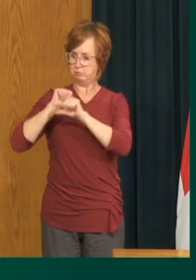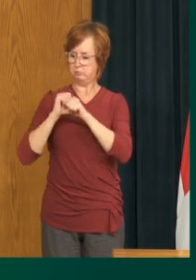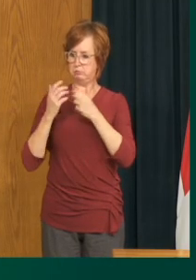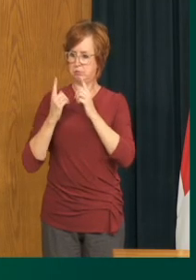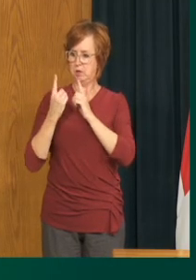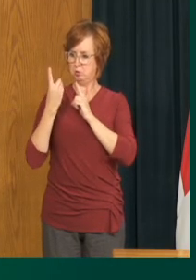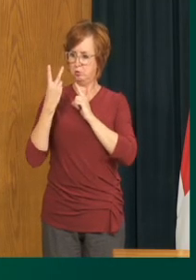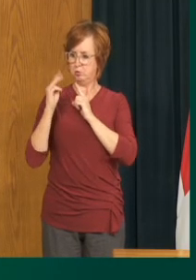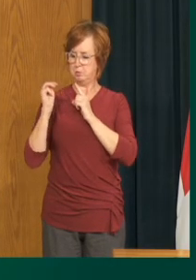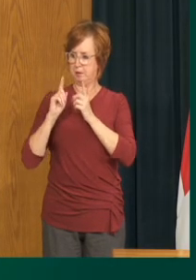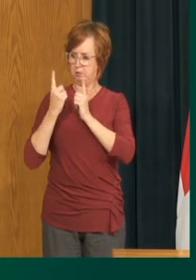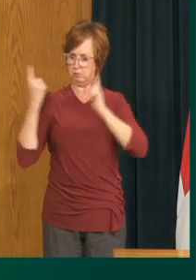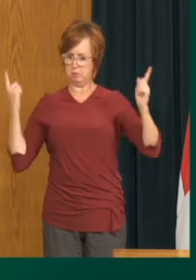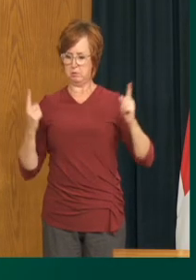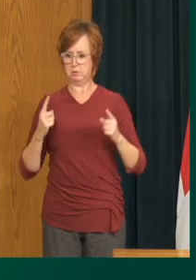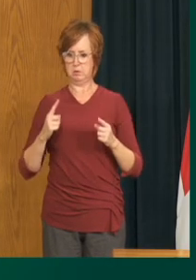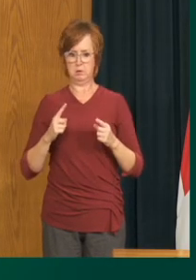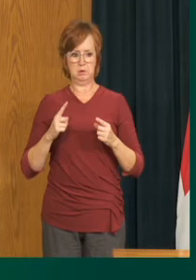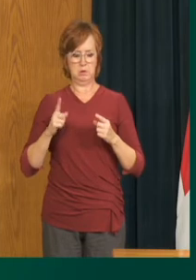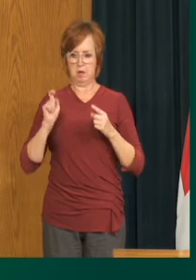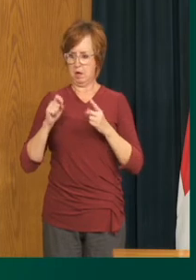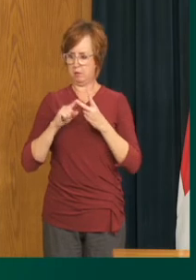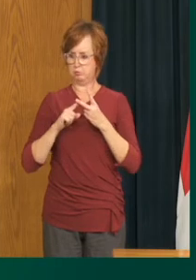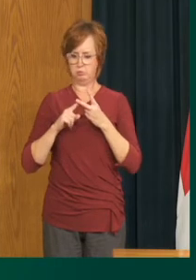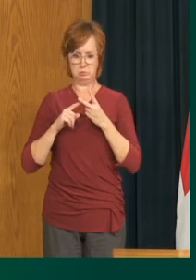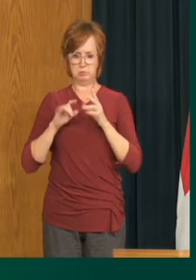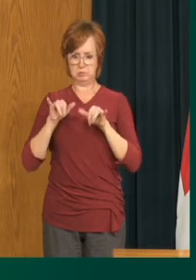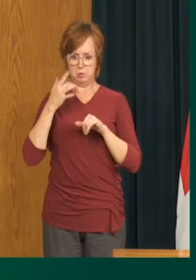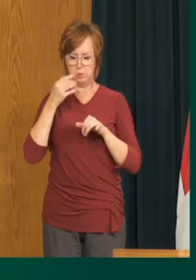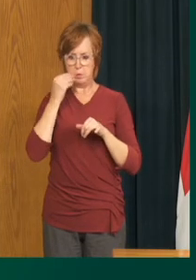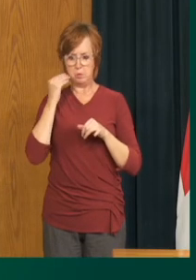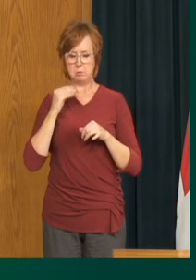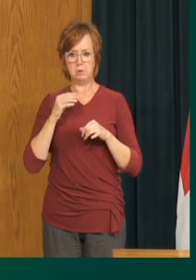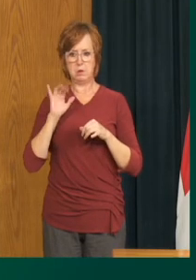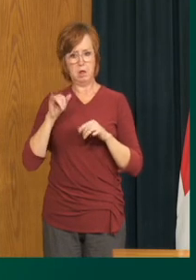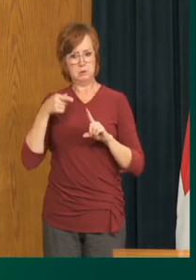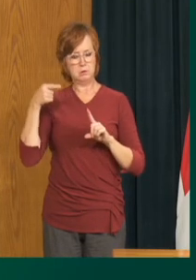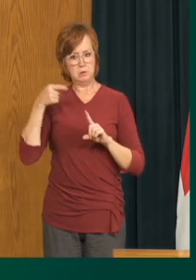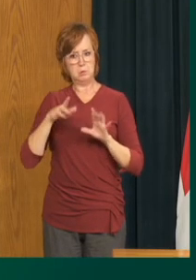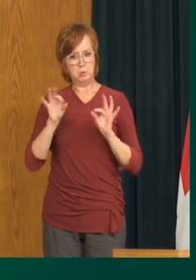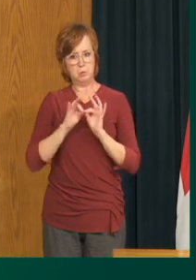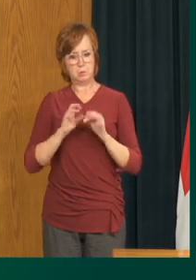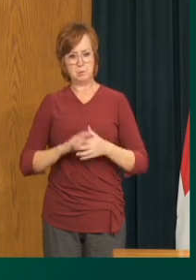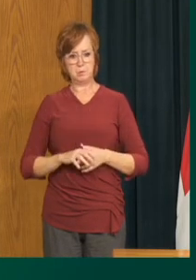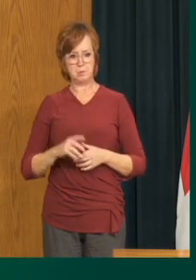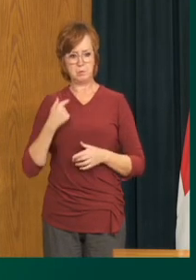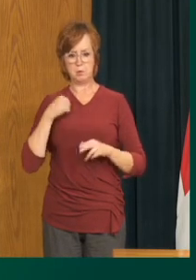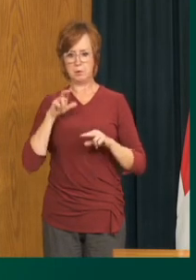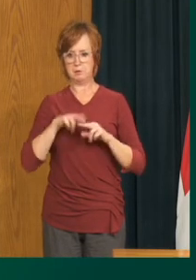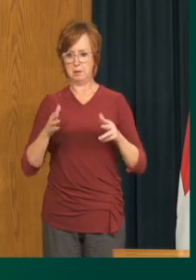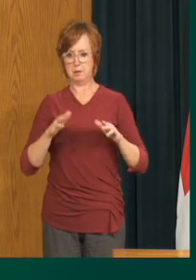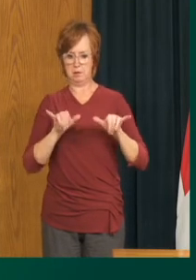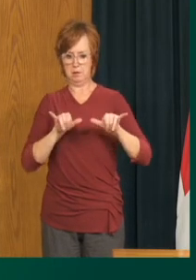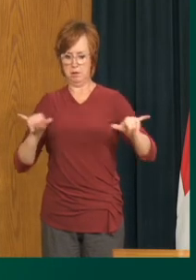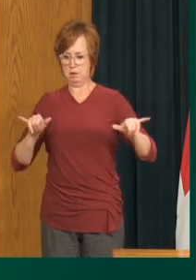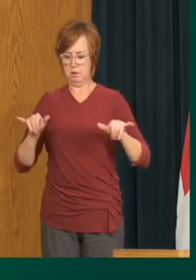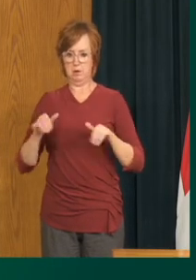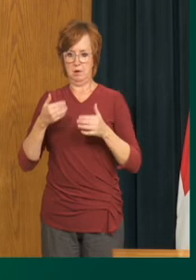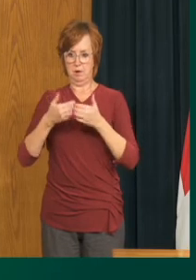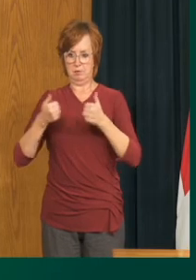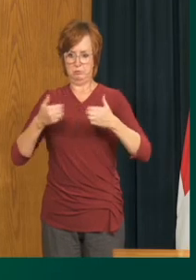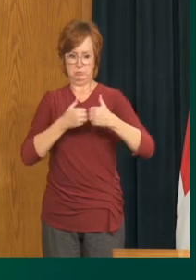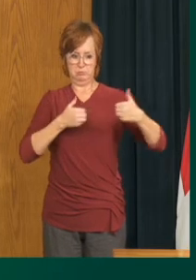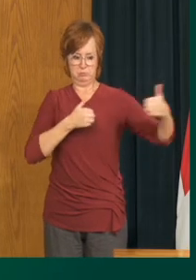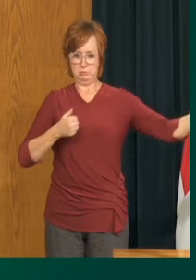they should have a mask on, which means they need to keep their physical distance. That's why when we sit up here that we are seated at